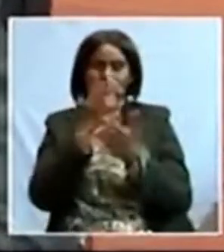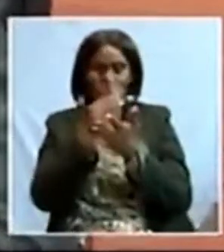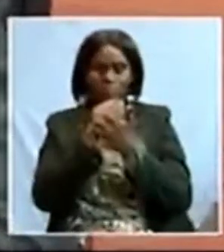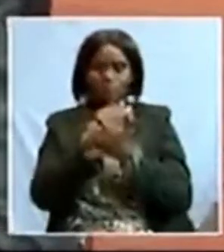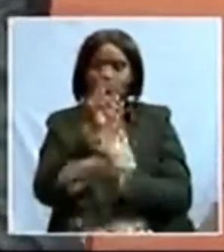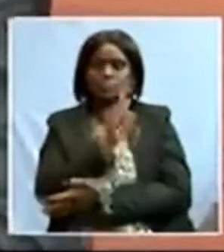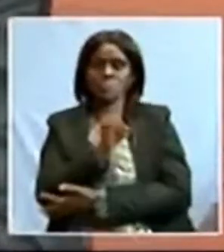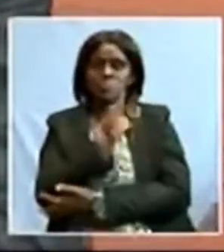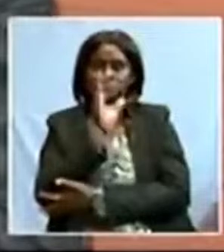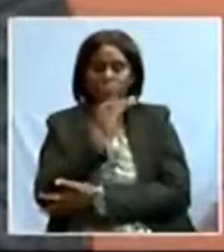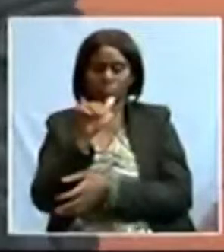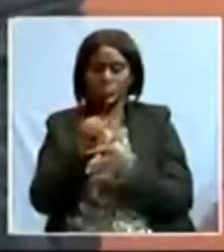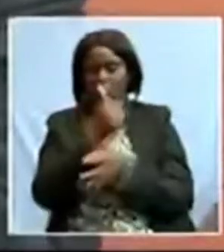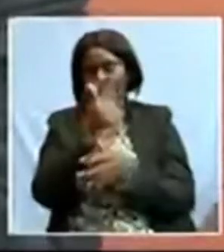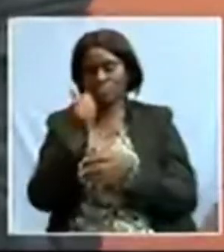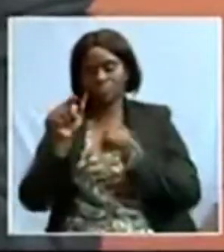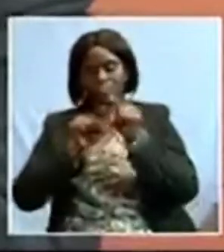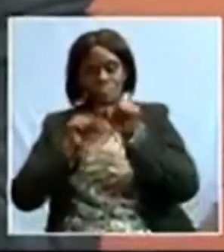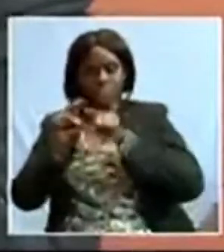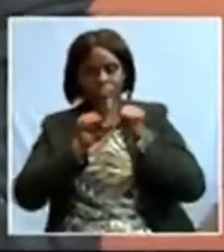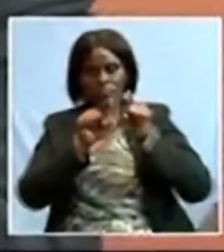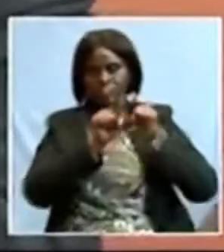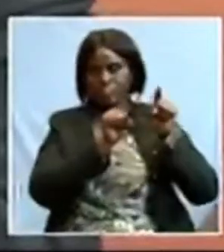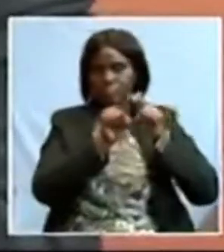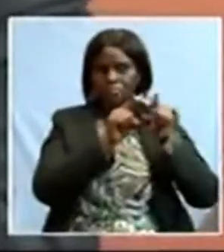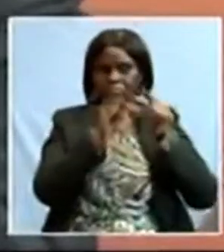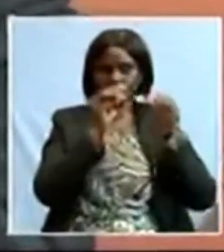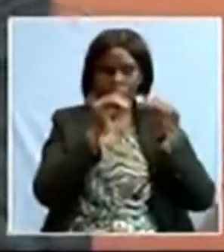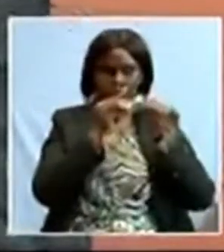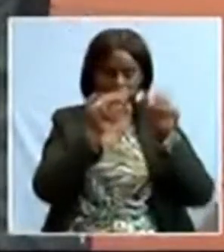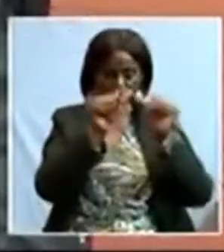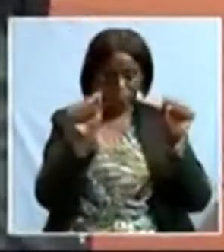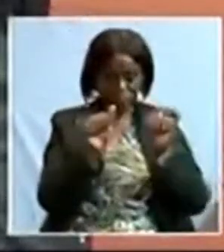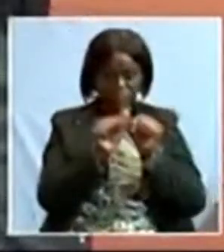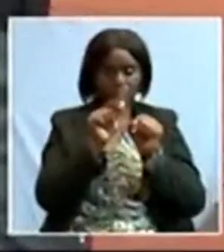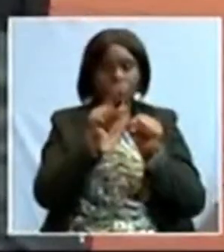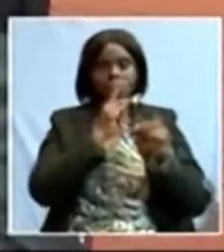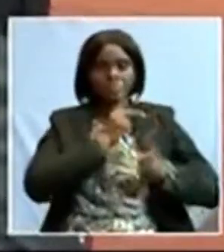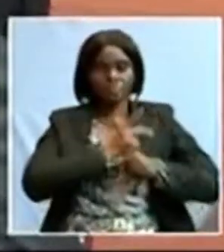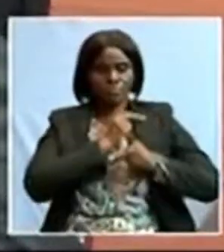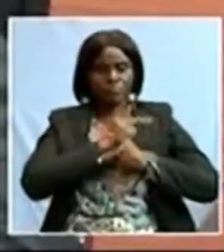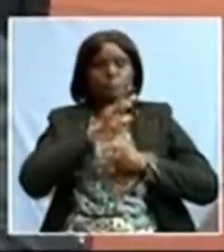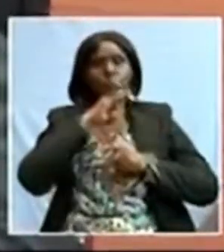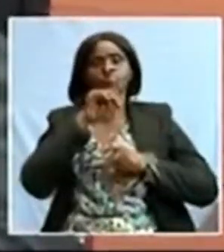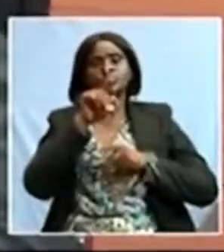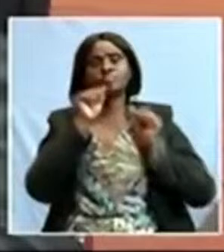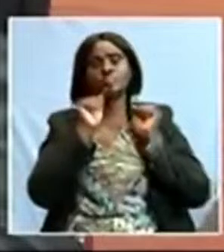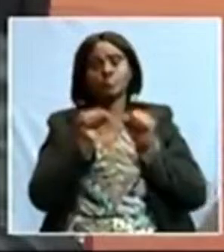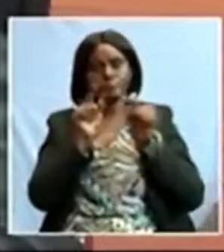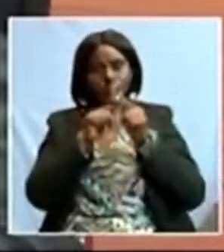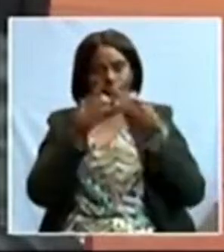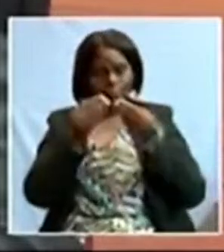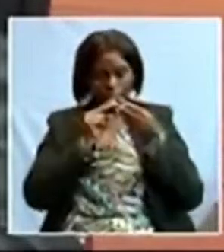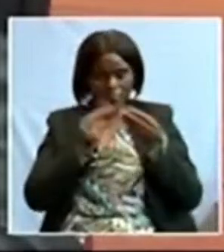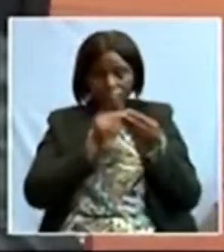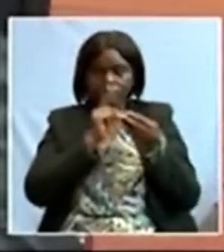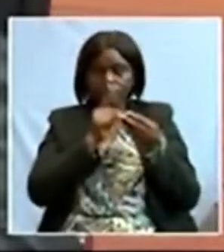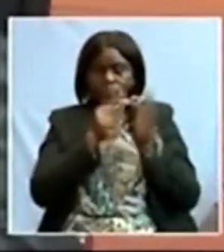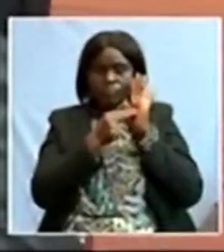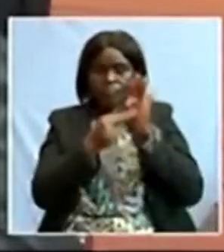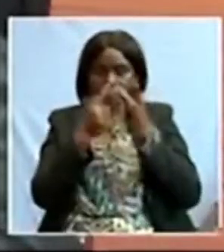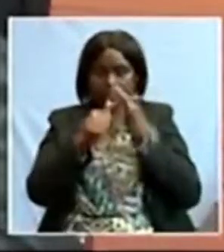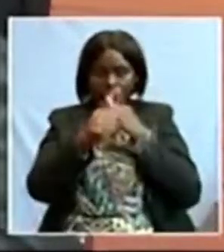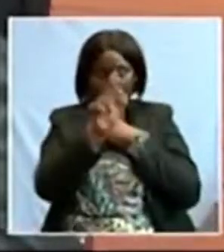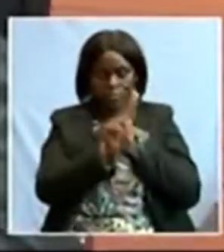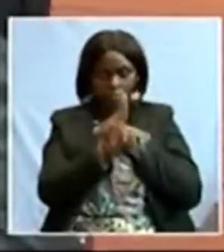used in other competing areas. Would you be kind enough to give us proof of what you have used